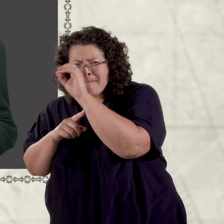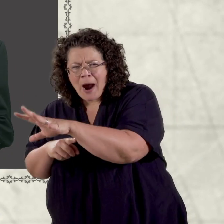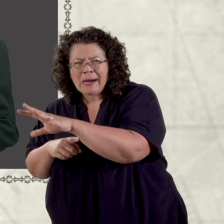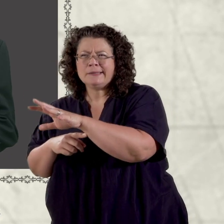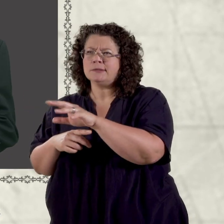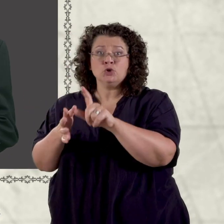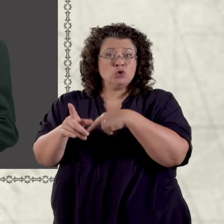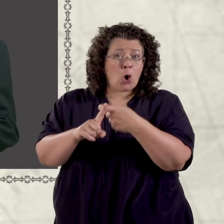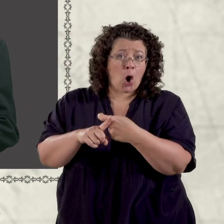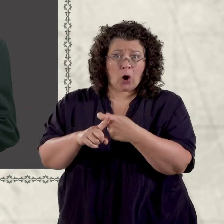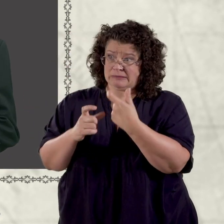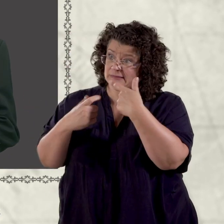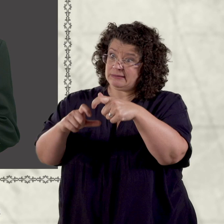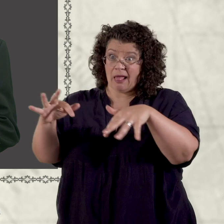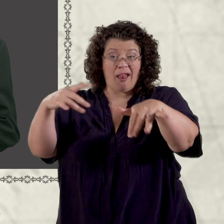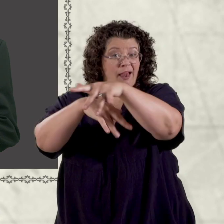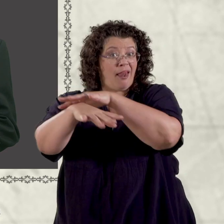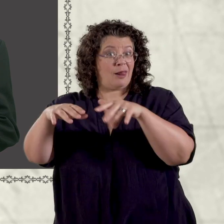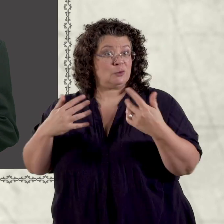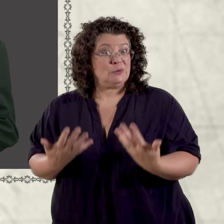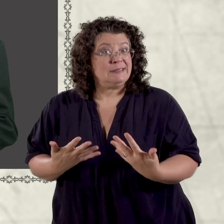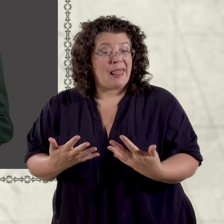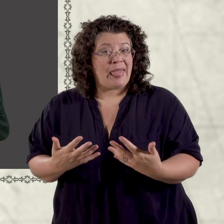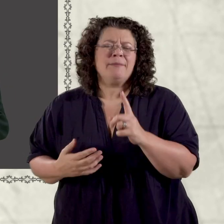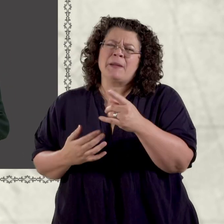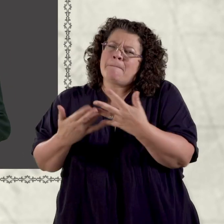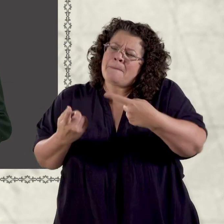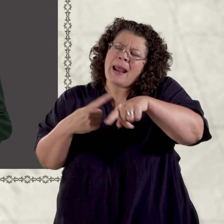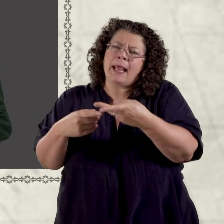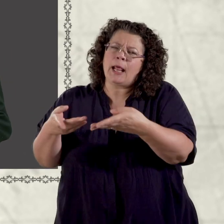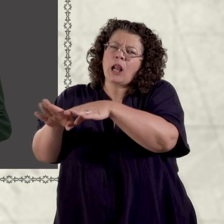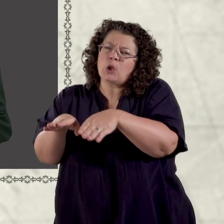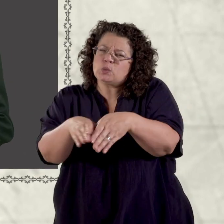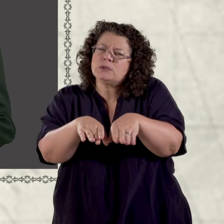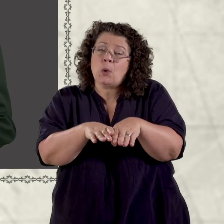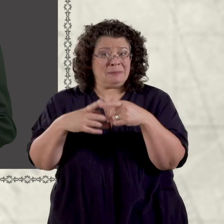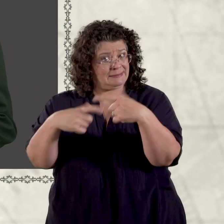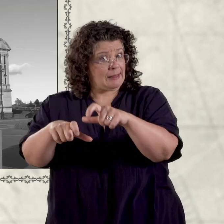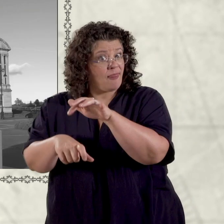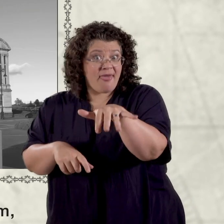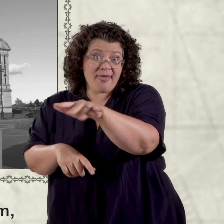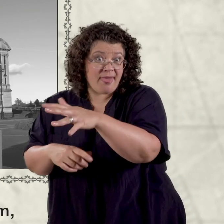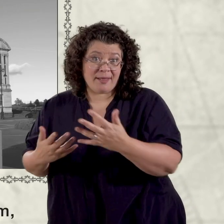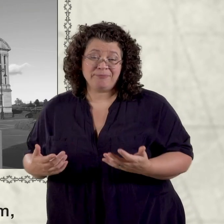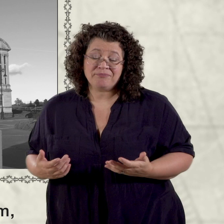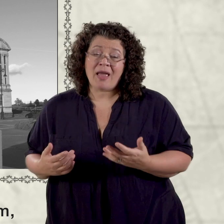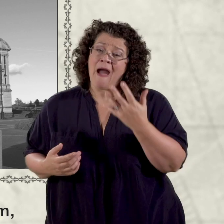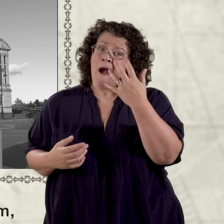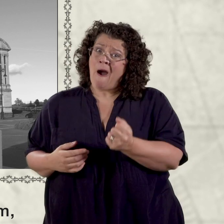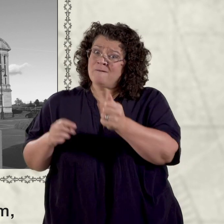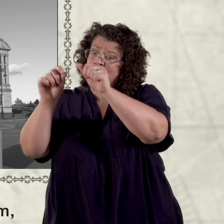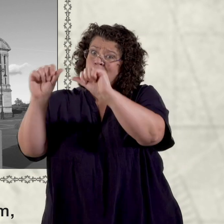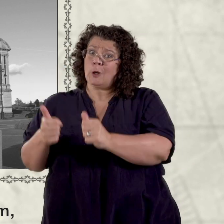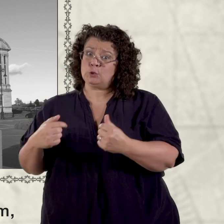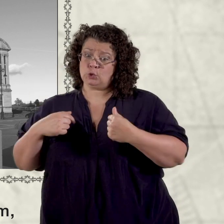the docks are still there today. Many are closed, but they're still there. And there's a statue